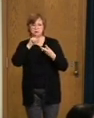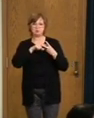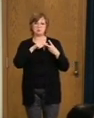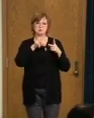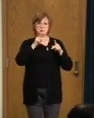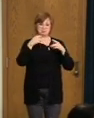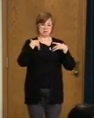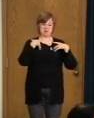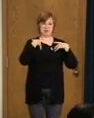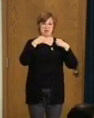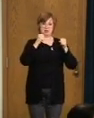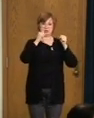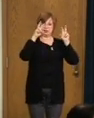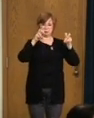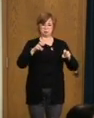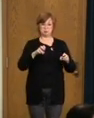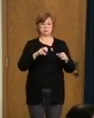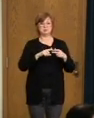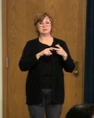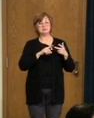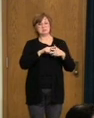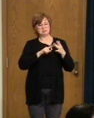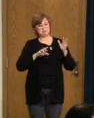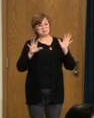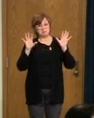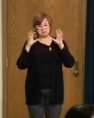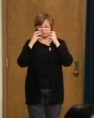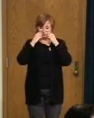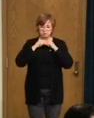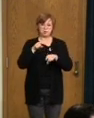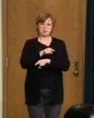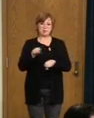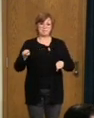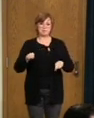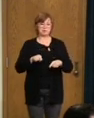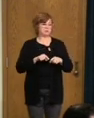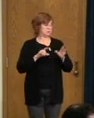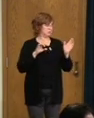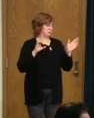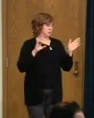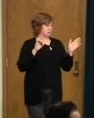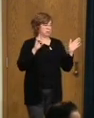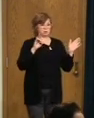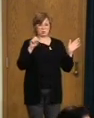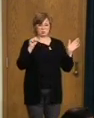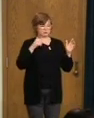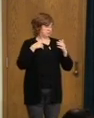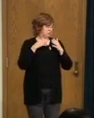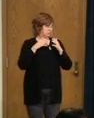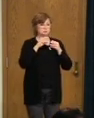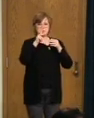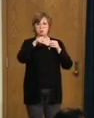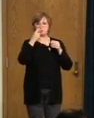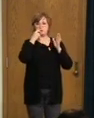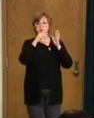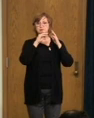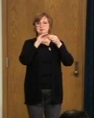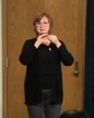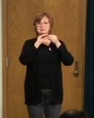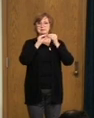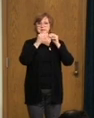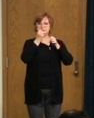families. Dr. Shahab had placed the data here. We have large degrees of outbreaks and cases that are coming out of